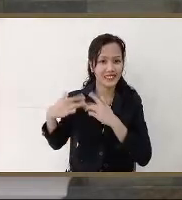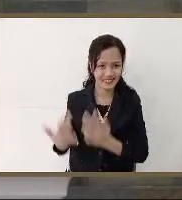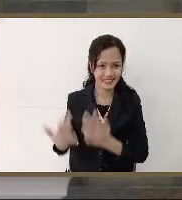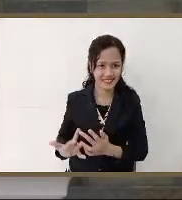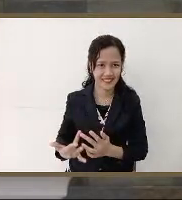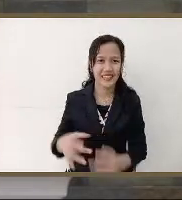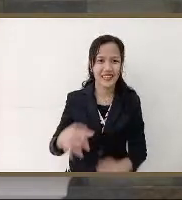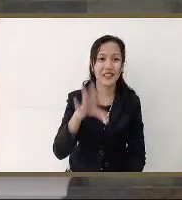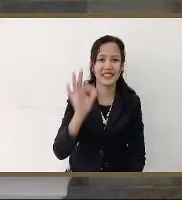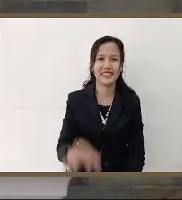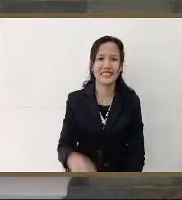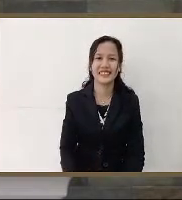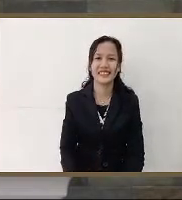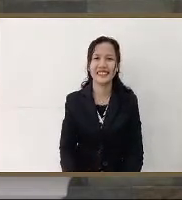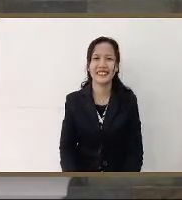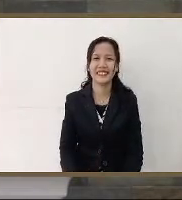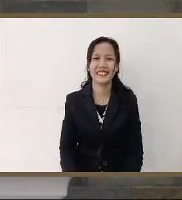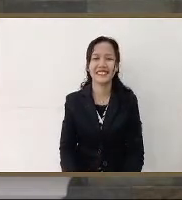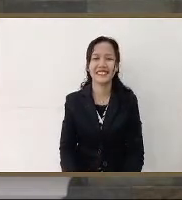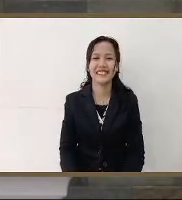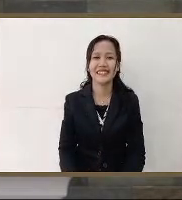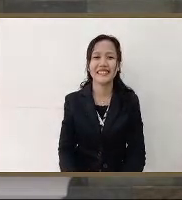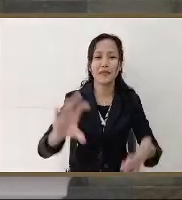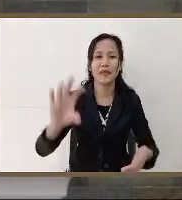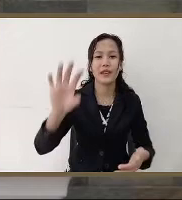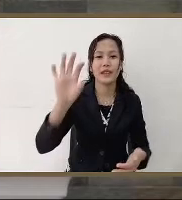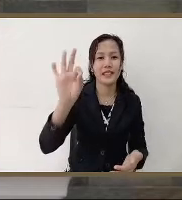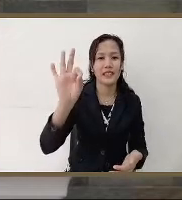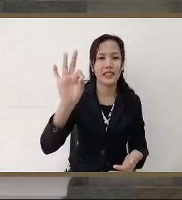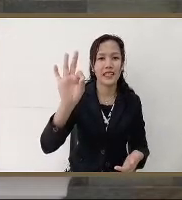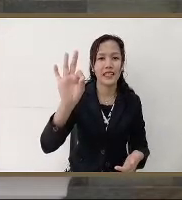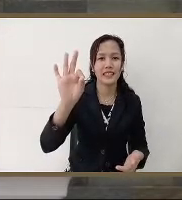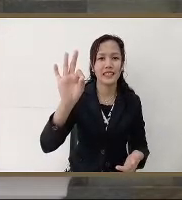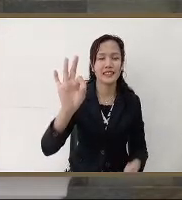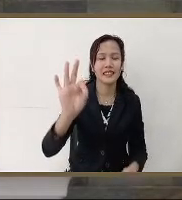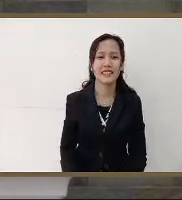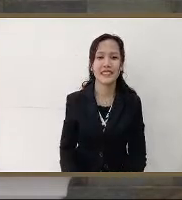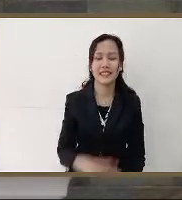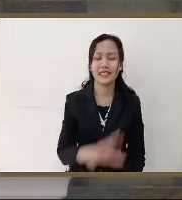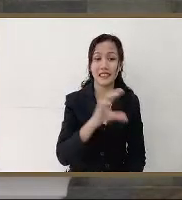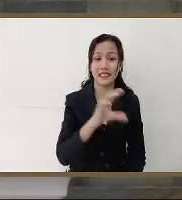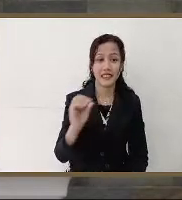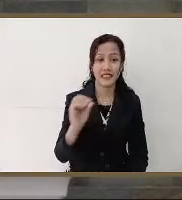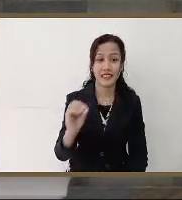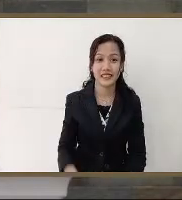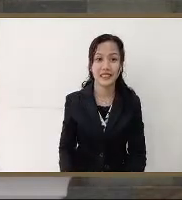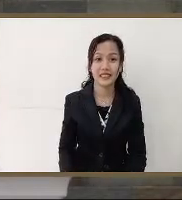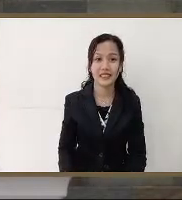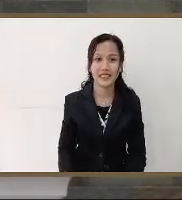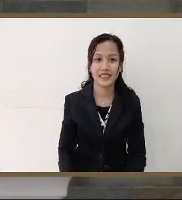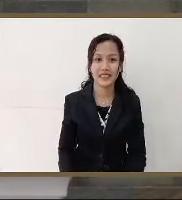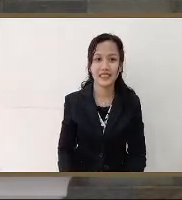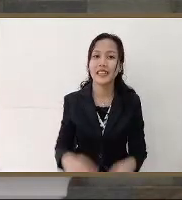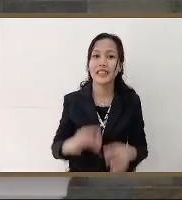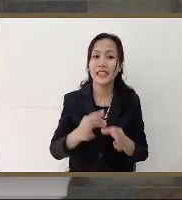2 Samuel. Chapter 9. And also, we can also, if you want to check out Nathan's